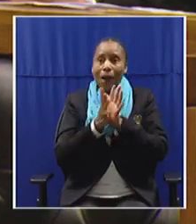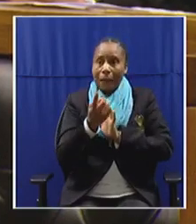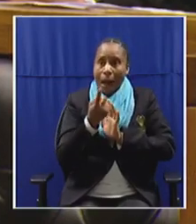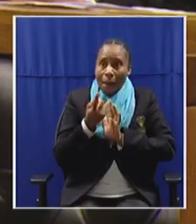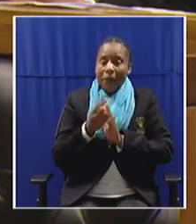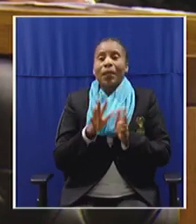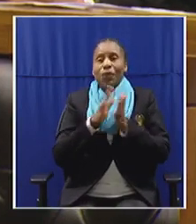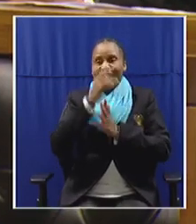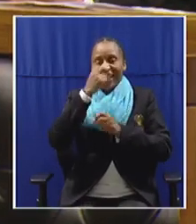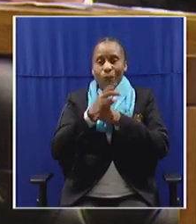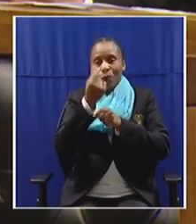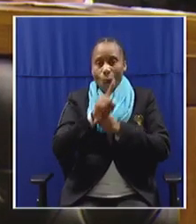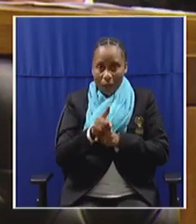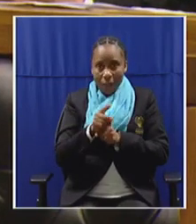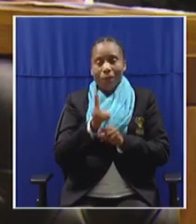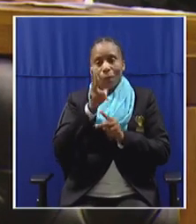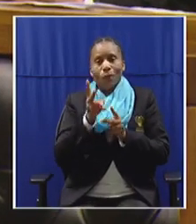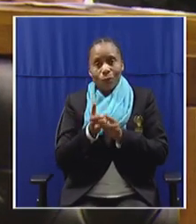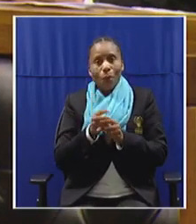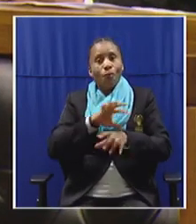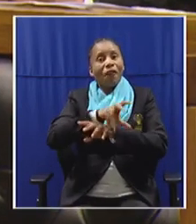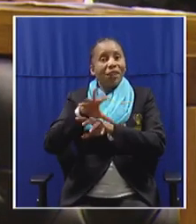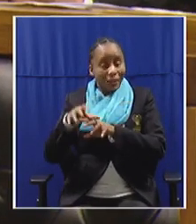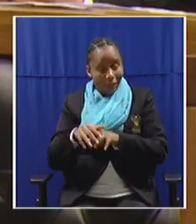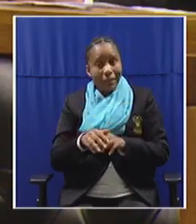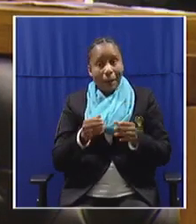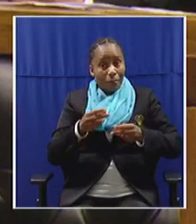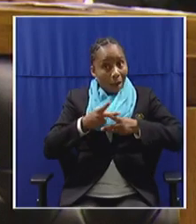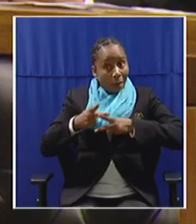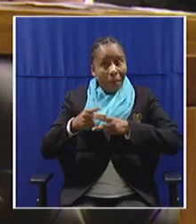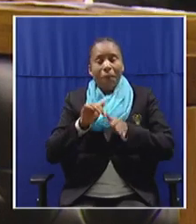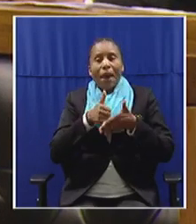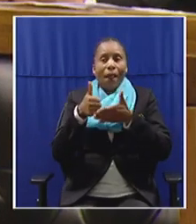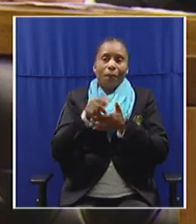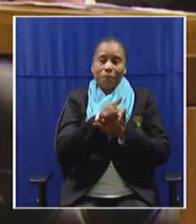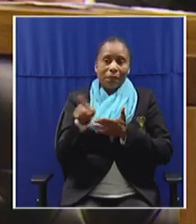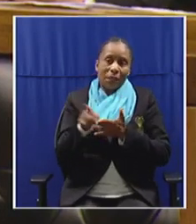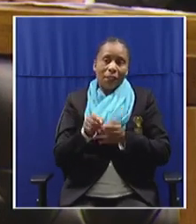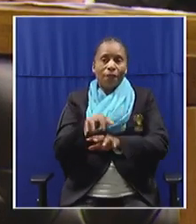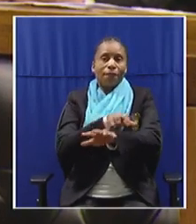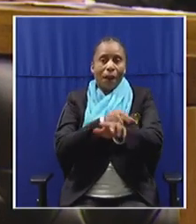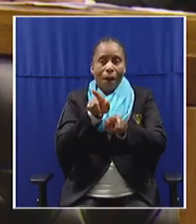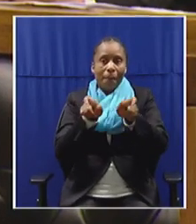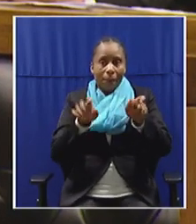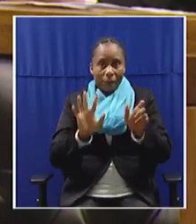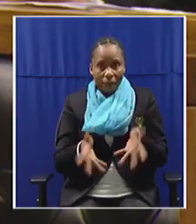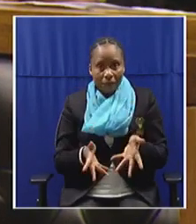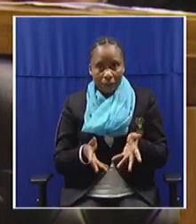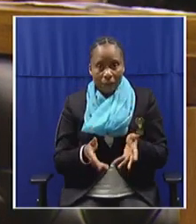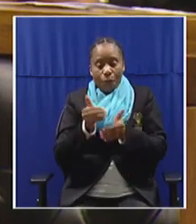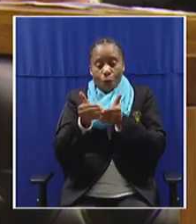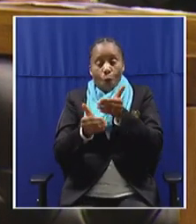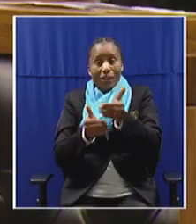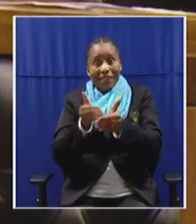putting measures in place to assist these affected farmers. In terms of the processes,